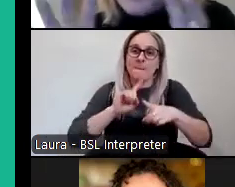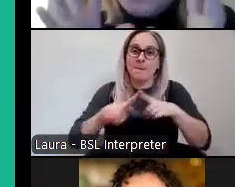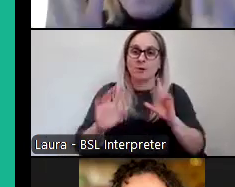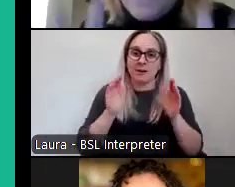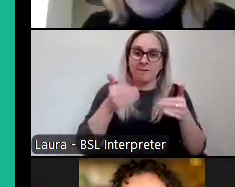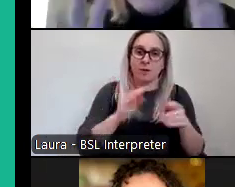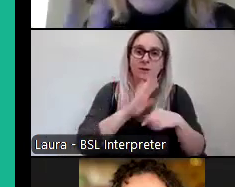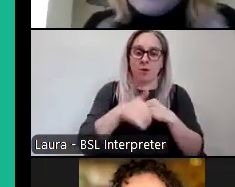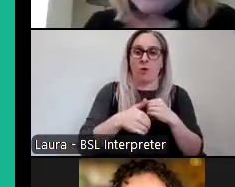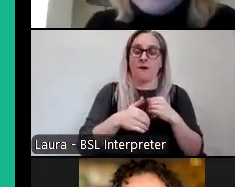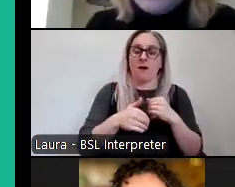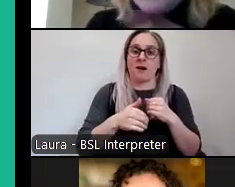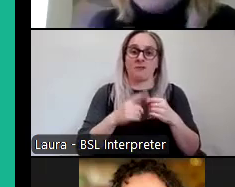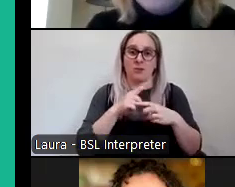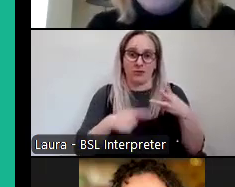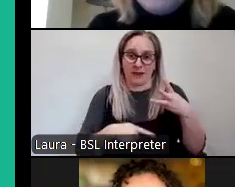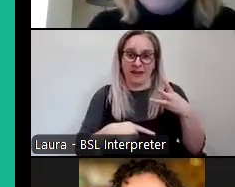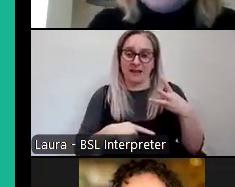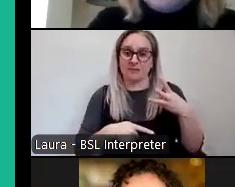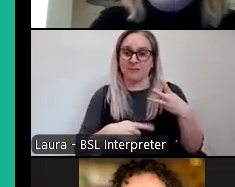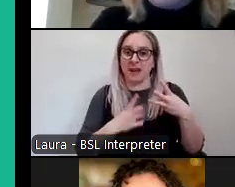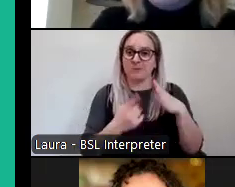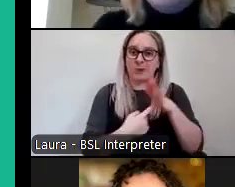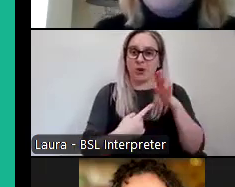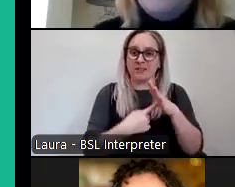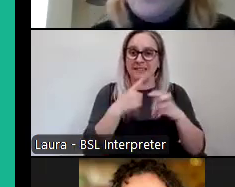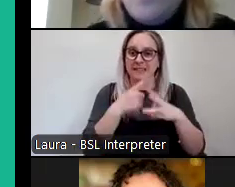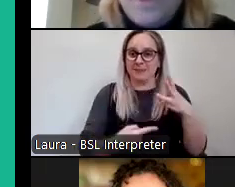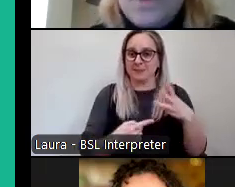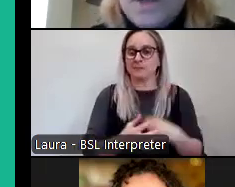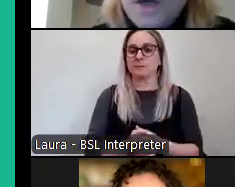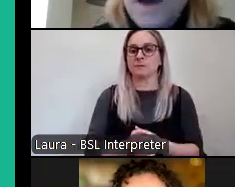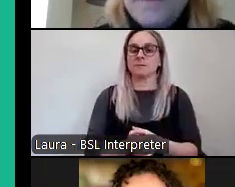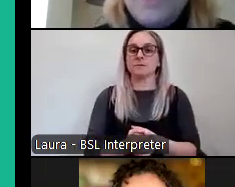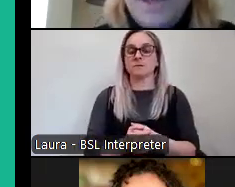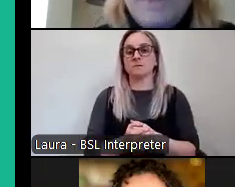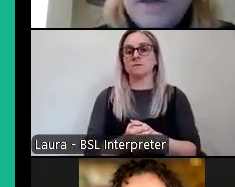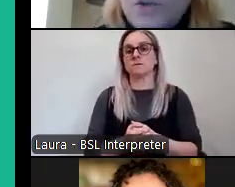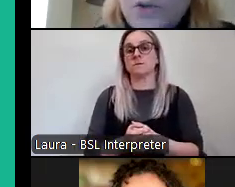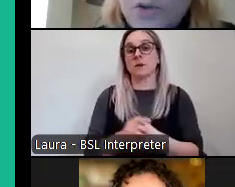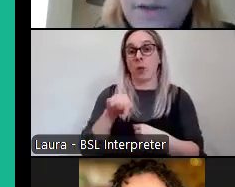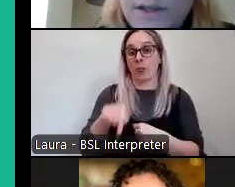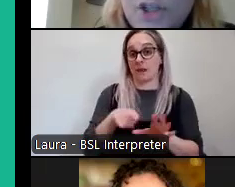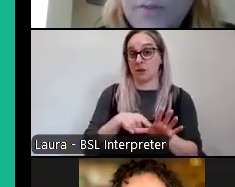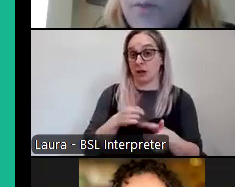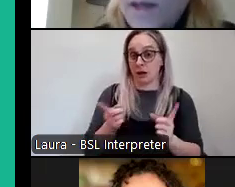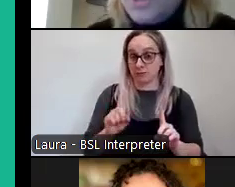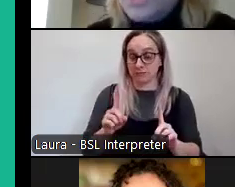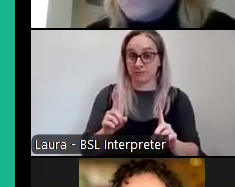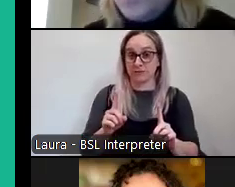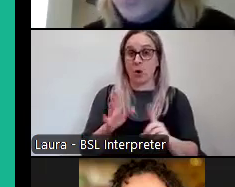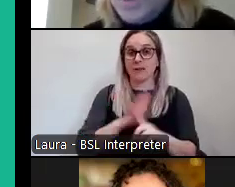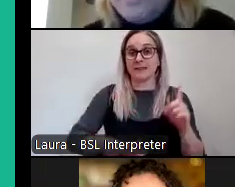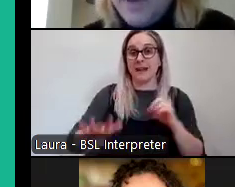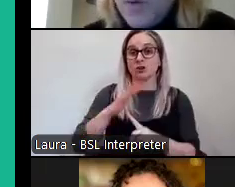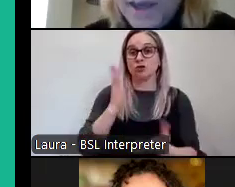areas. So that's the main prioritisation in terms of eligibility. We also this year have a National Trust Fellowship, which